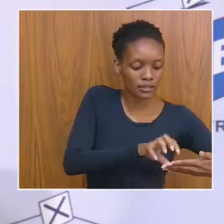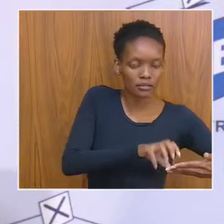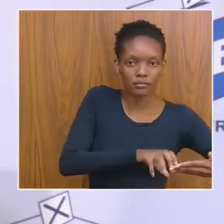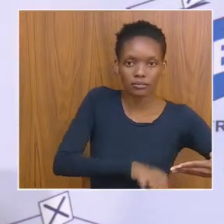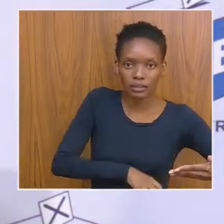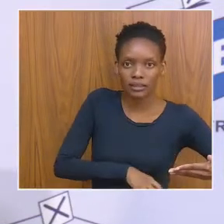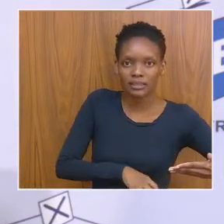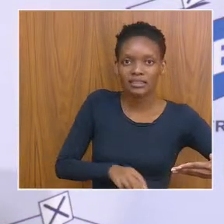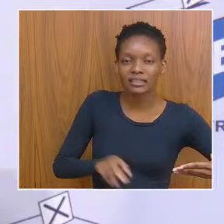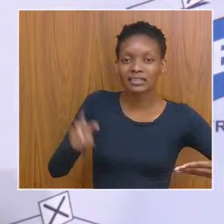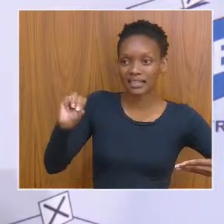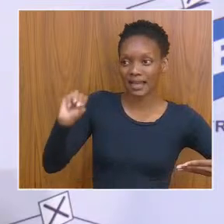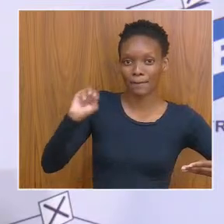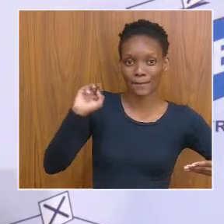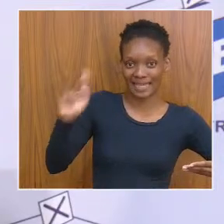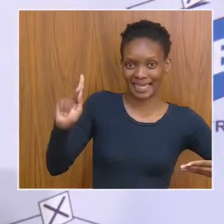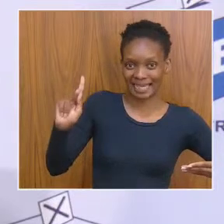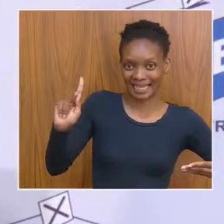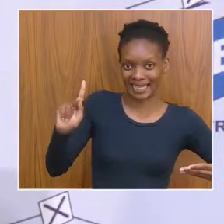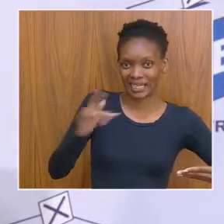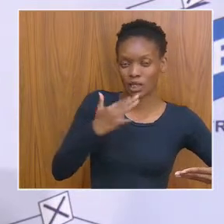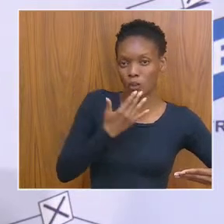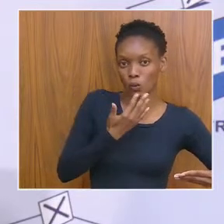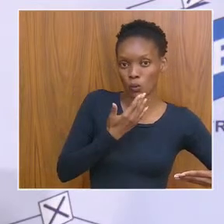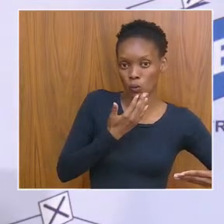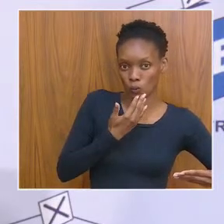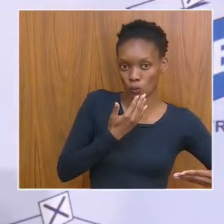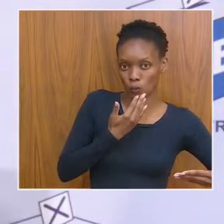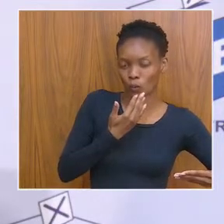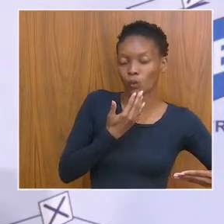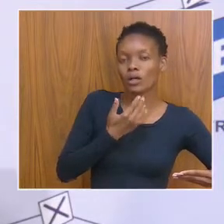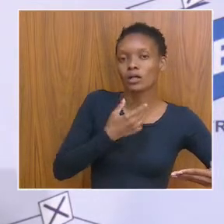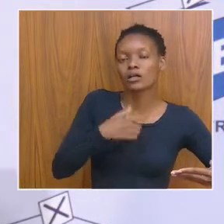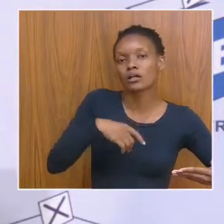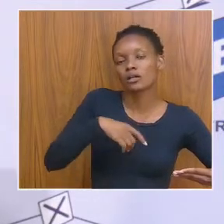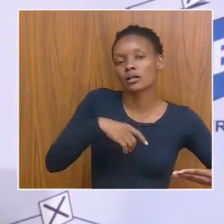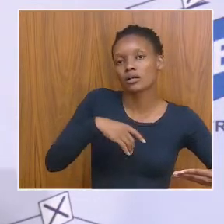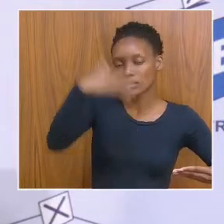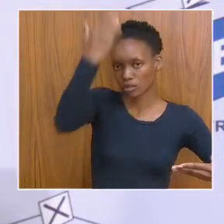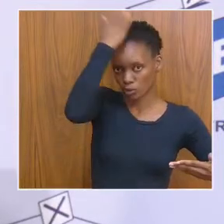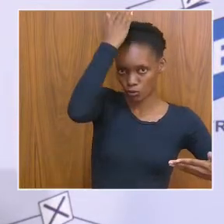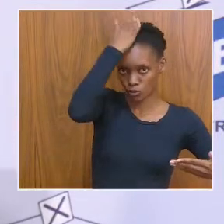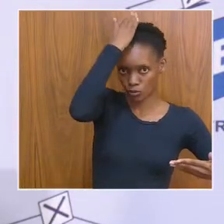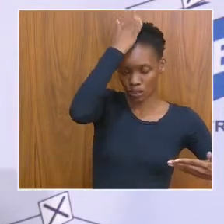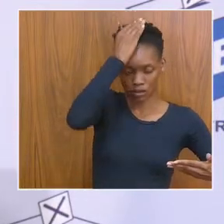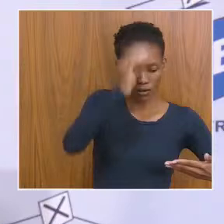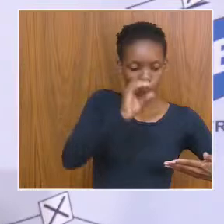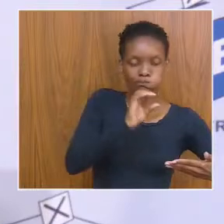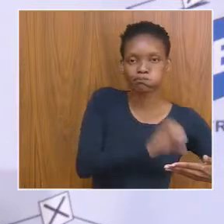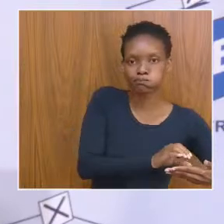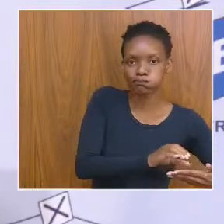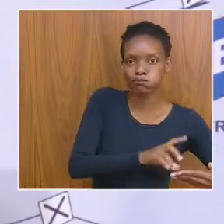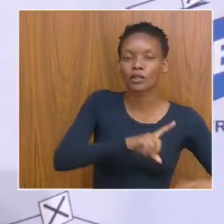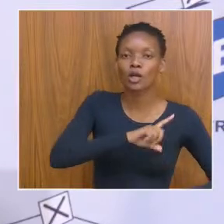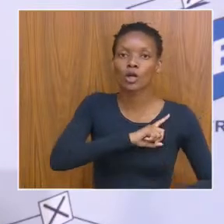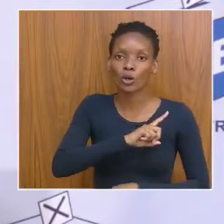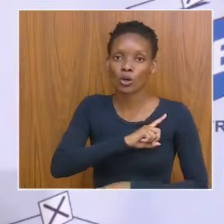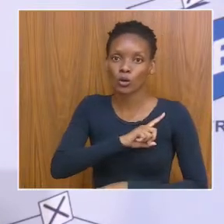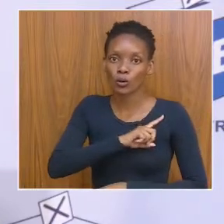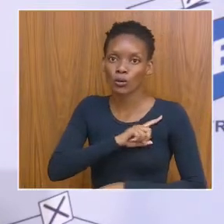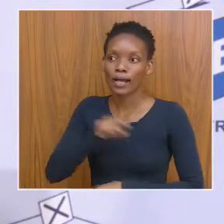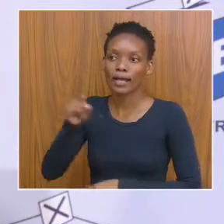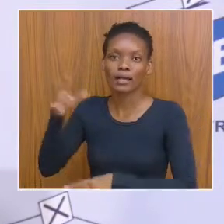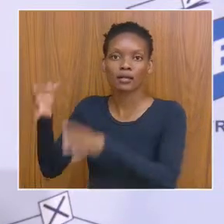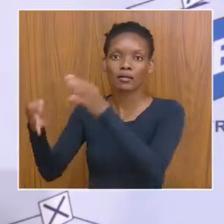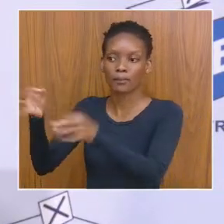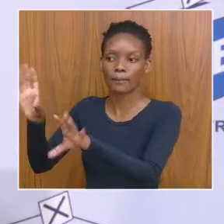of MK party will be that of Mr. Jacob Zuma, because the party has given us a